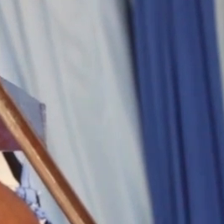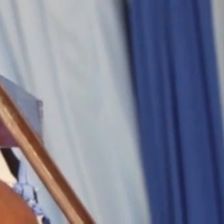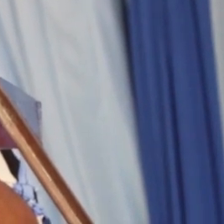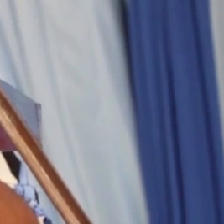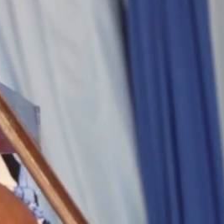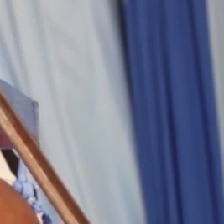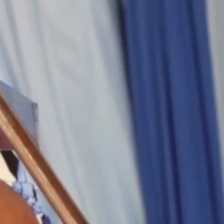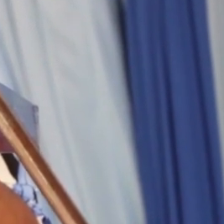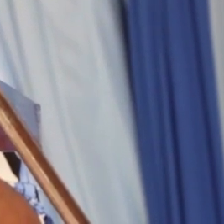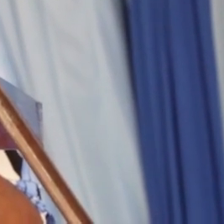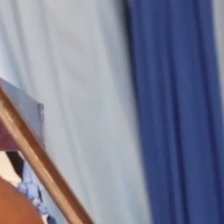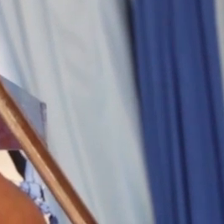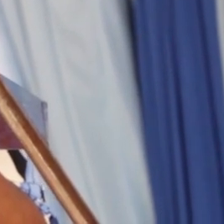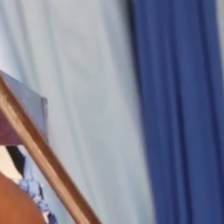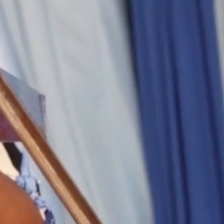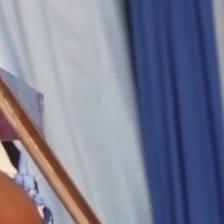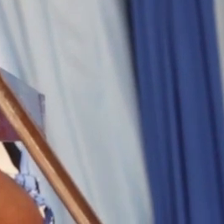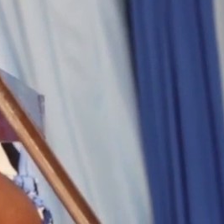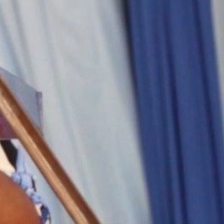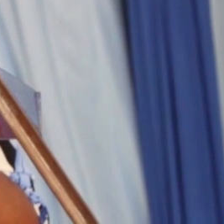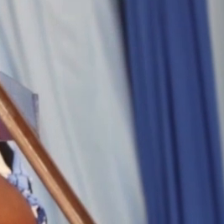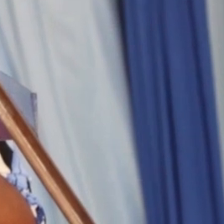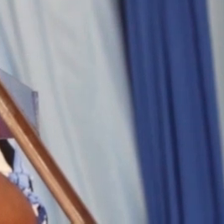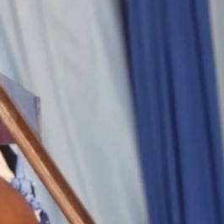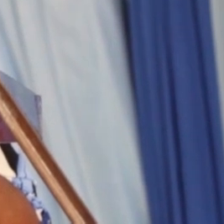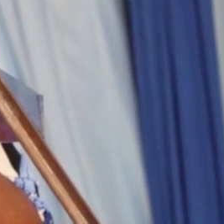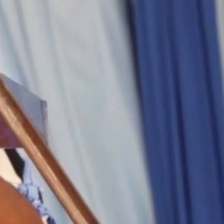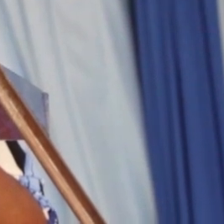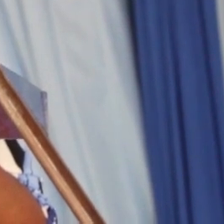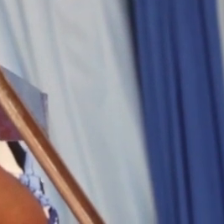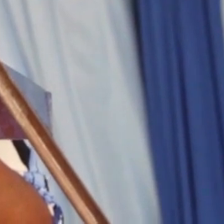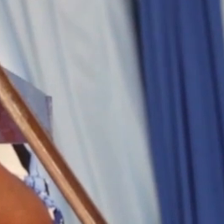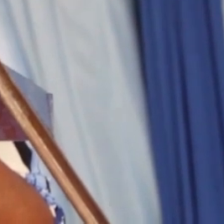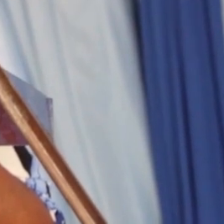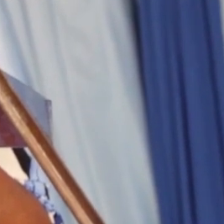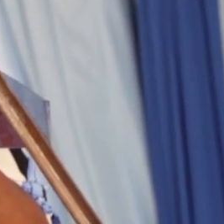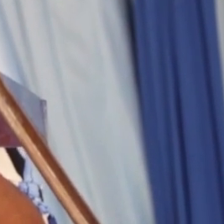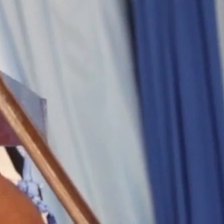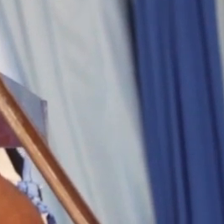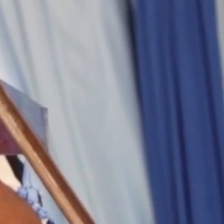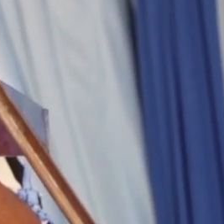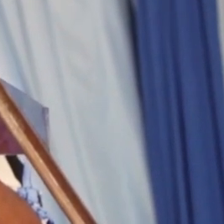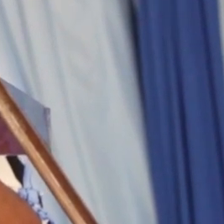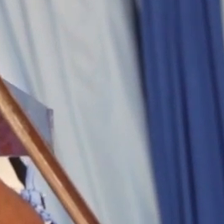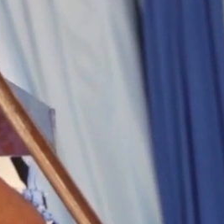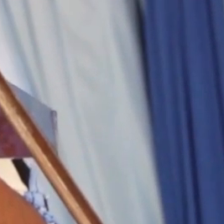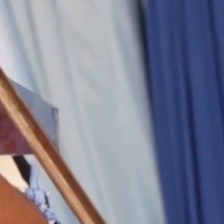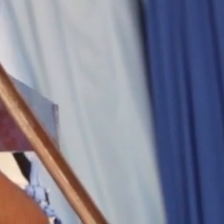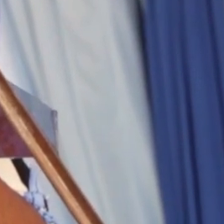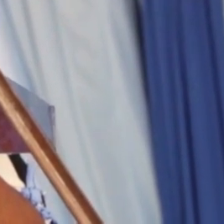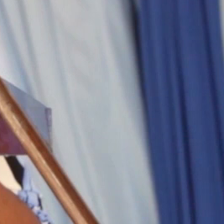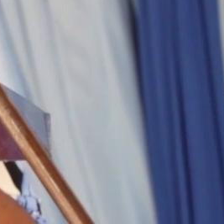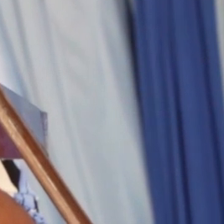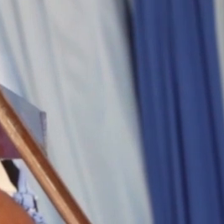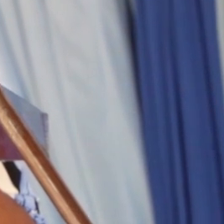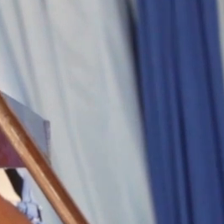Father, as we continue to worship you, you shall walk with us. We thank you. We give you glory and